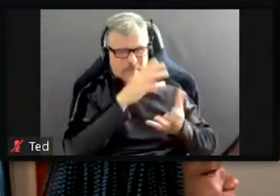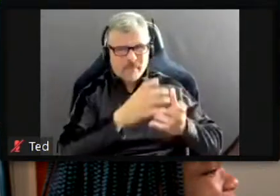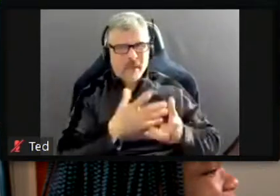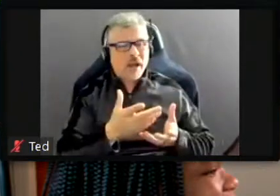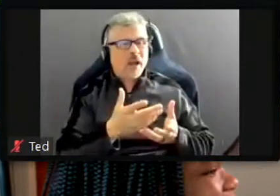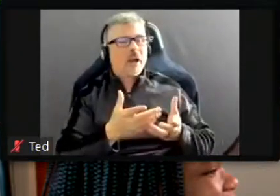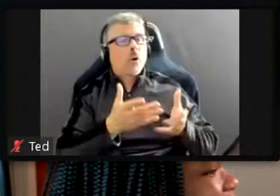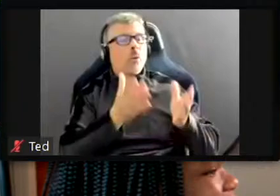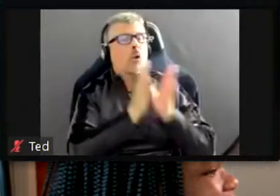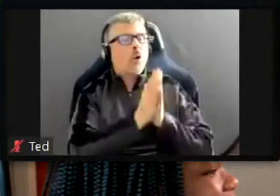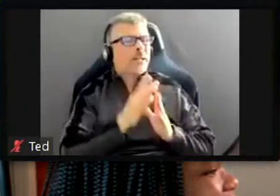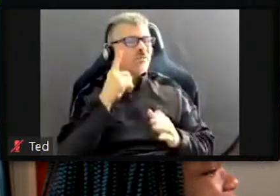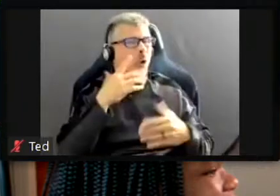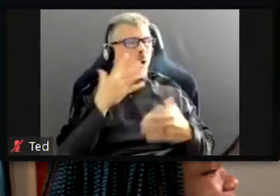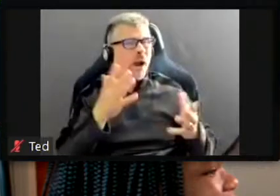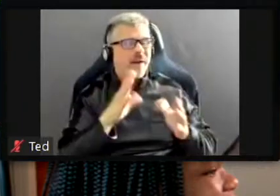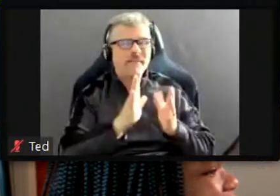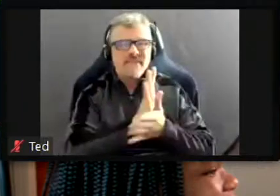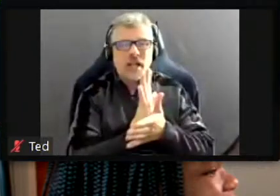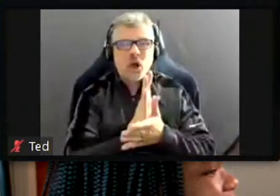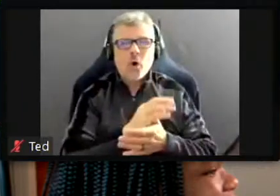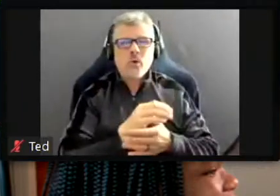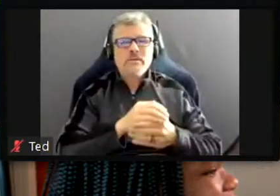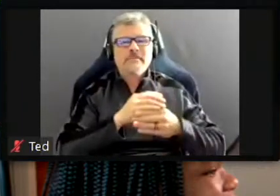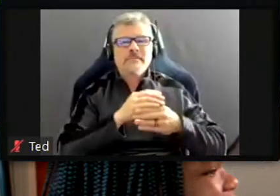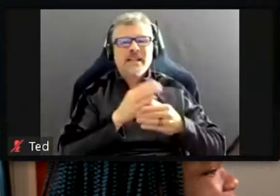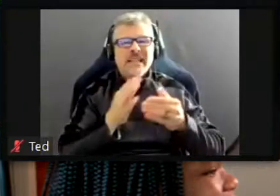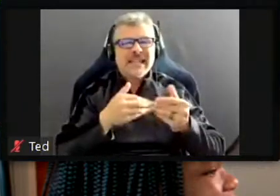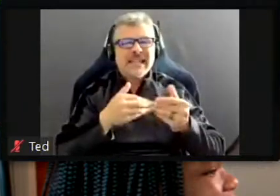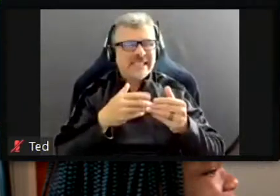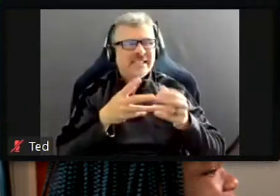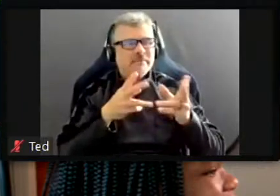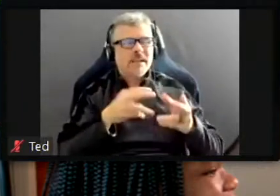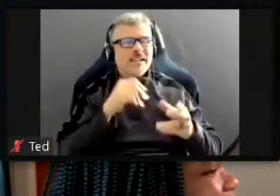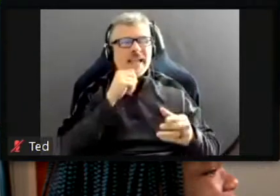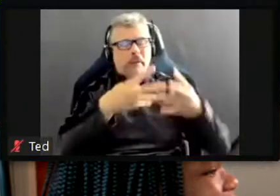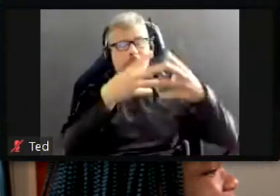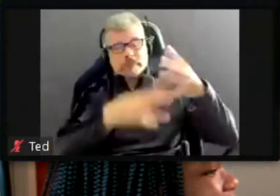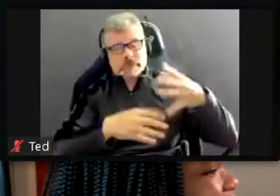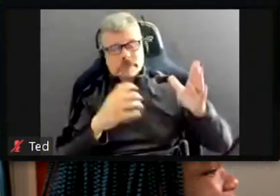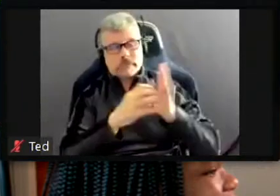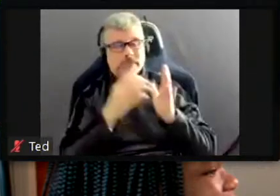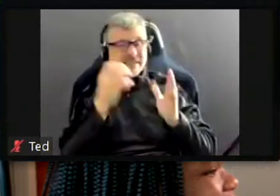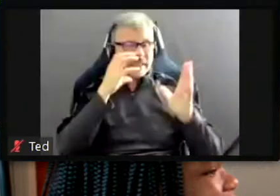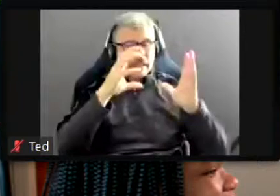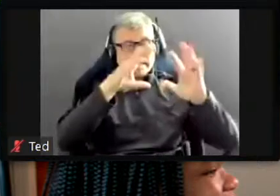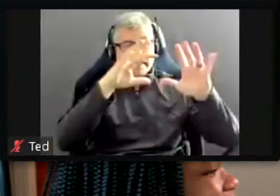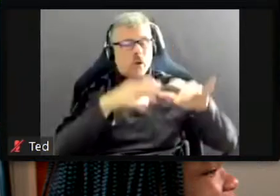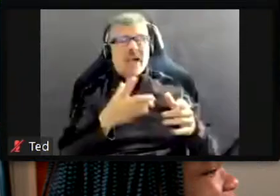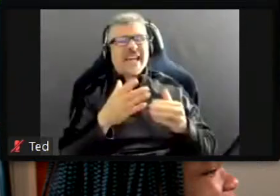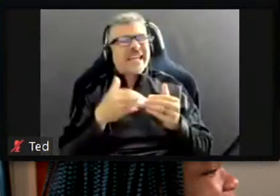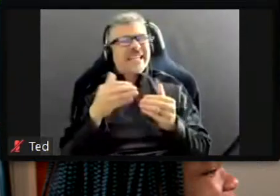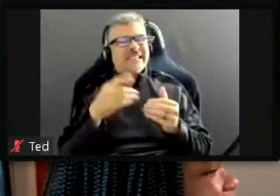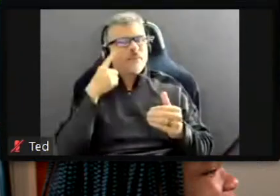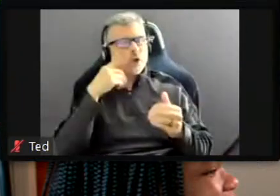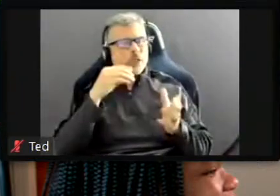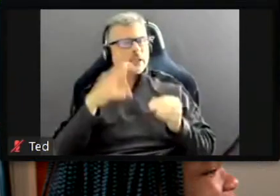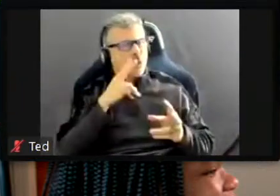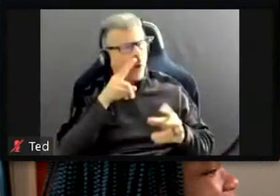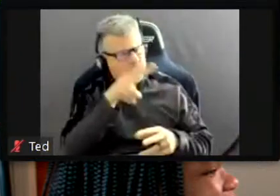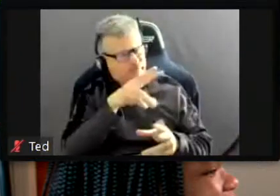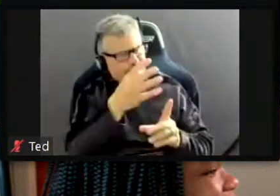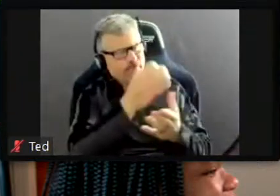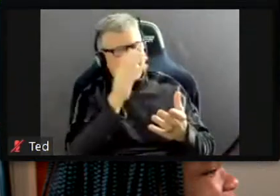or videos. There's a request so that it's not a long narrative, but a teacher can grab the information, or teacher or